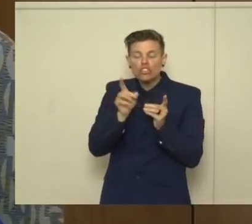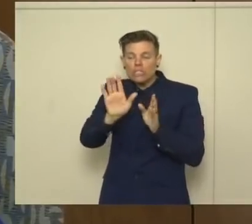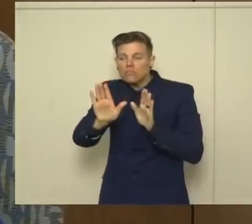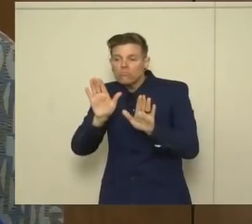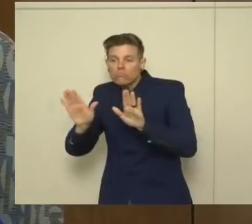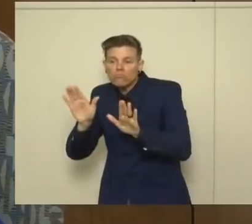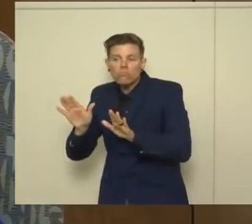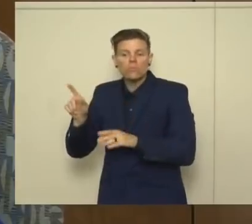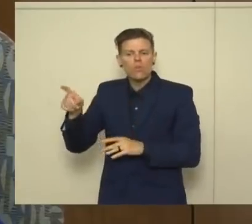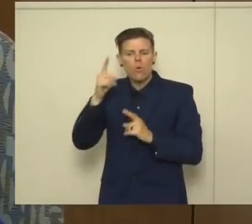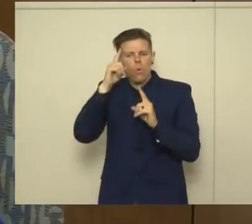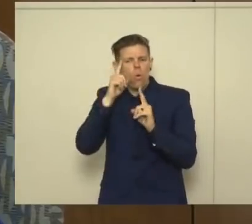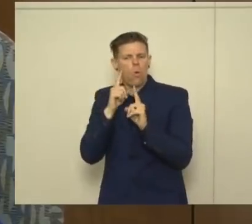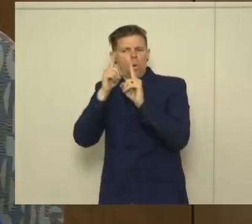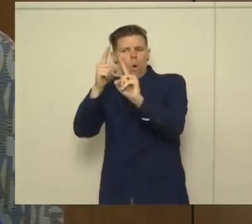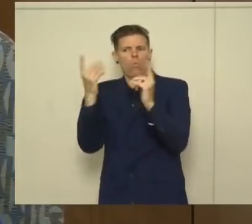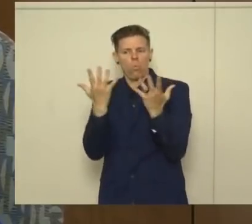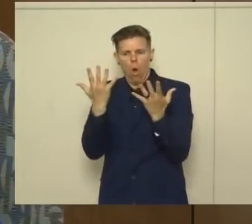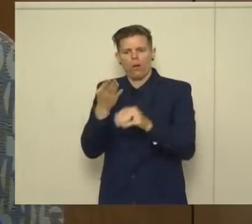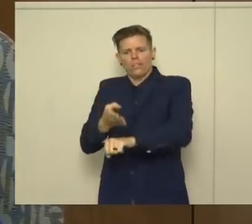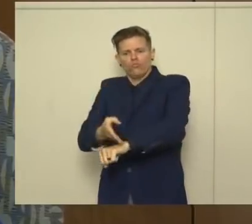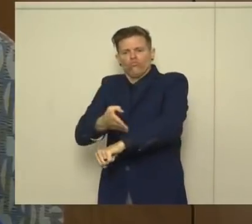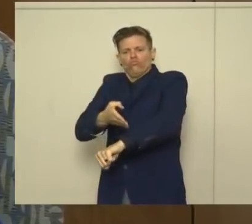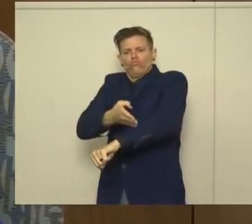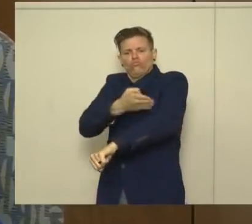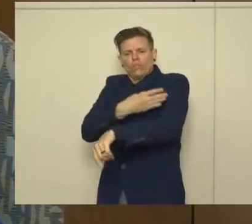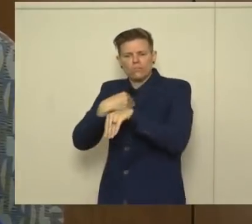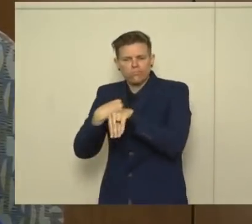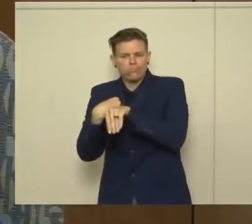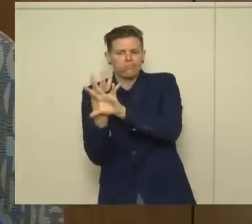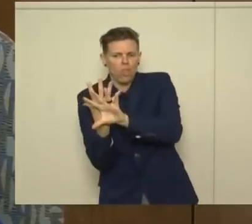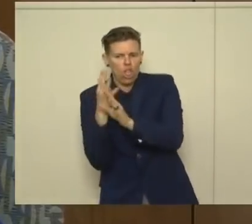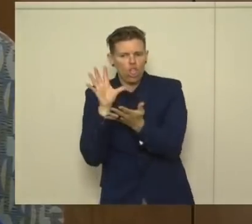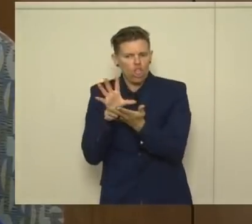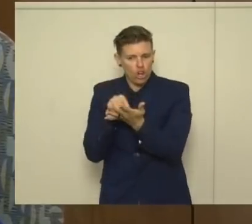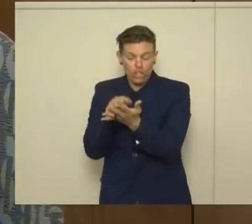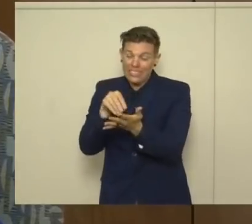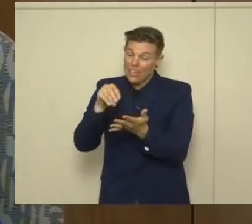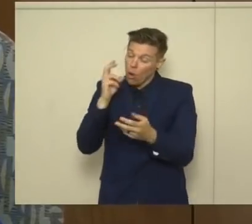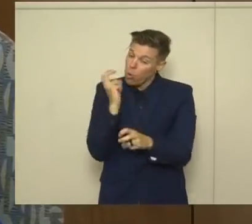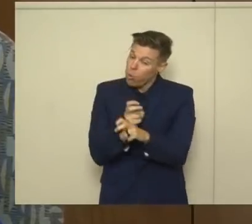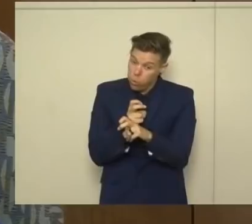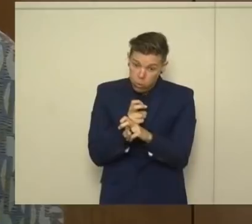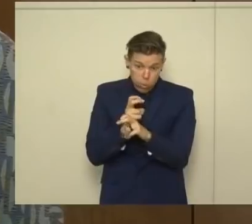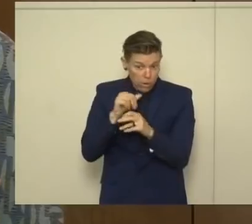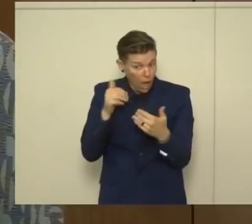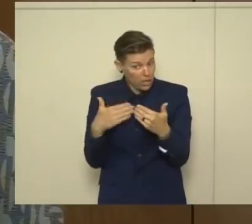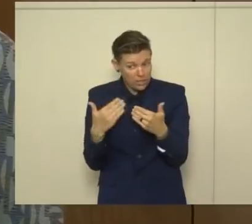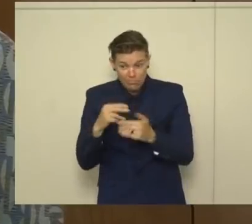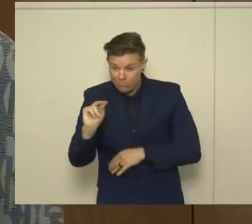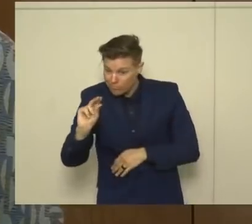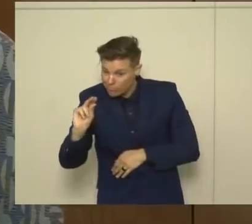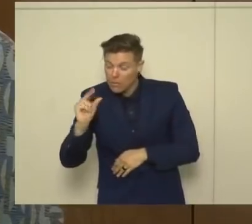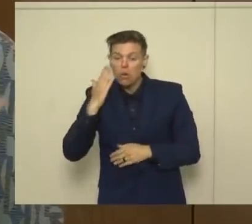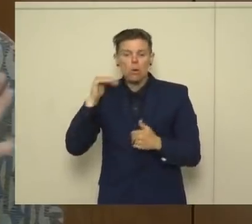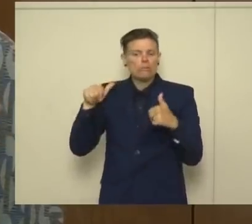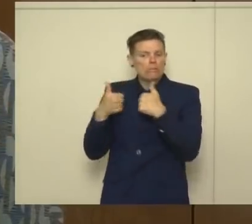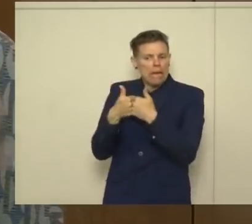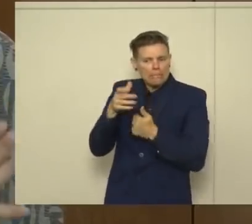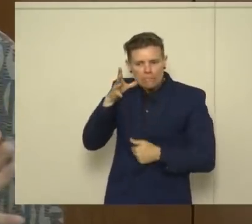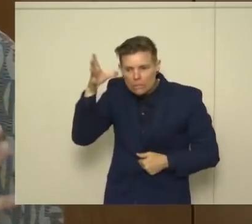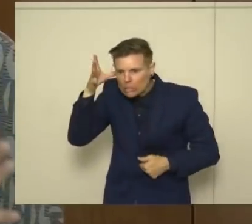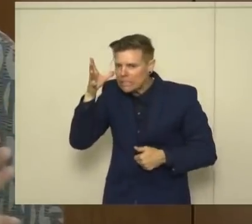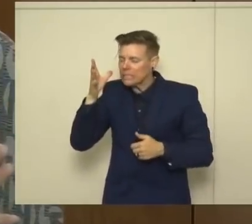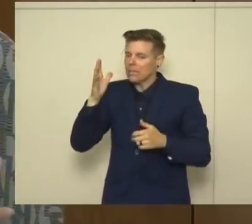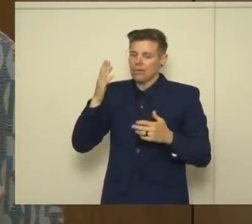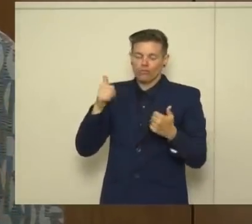distance learning. We know there are challenges. There are challenges for those parents. There are challenges for those students and families and for educators. We have to